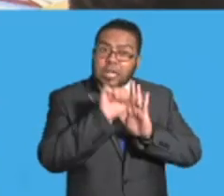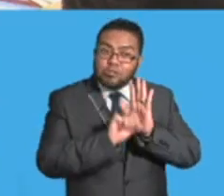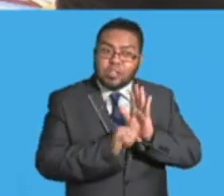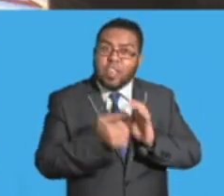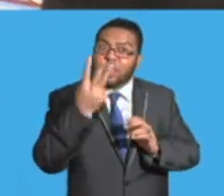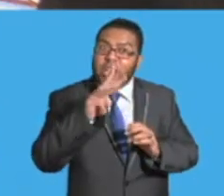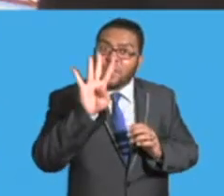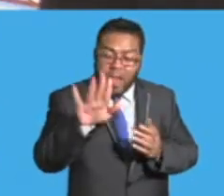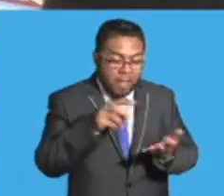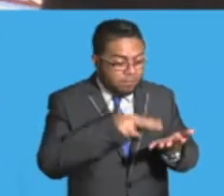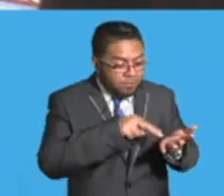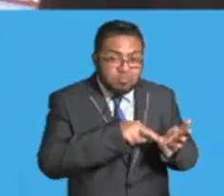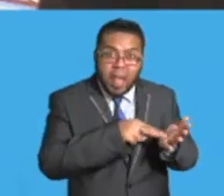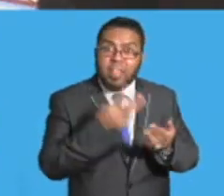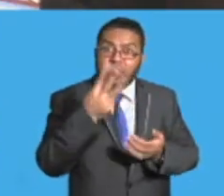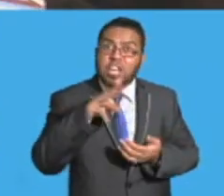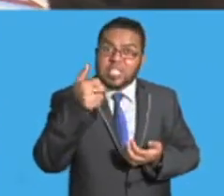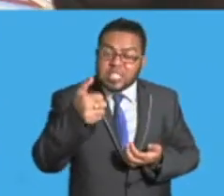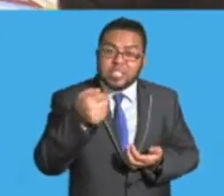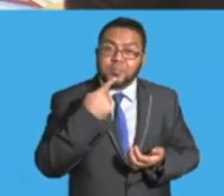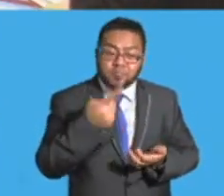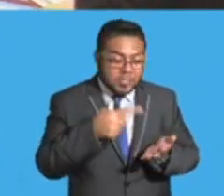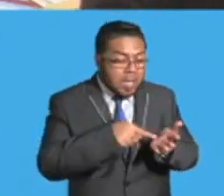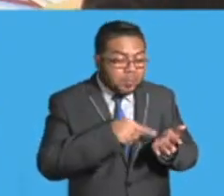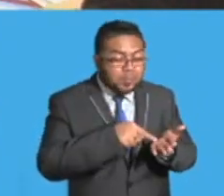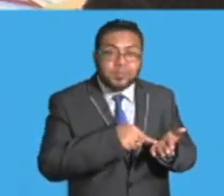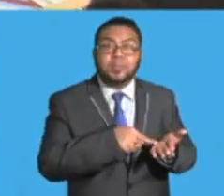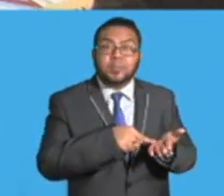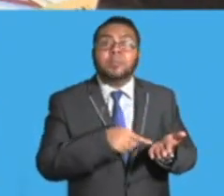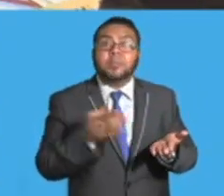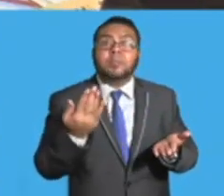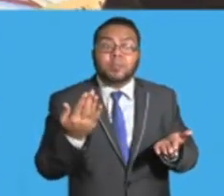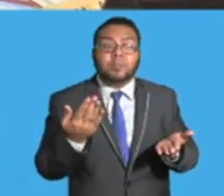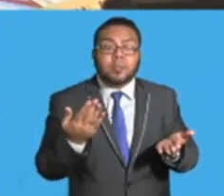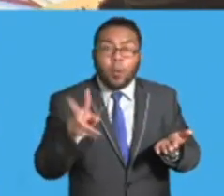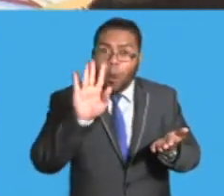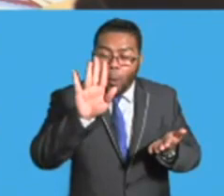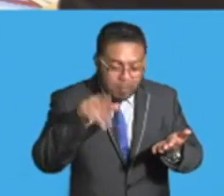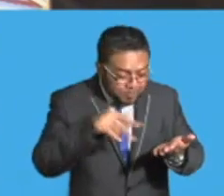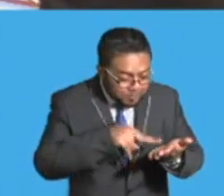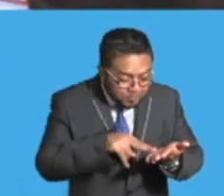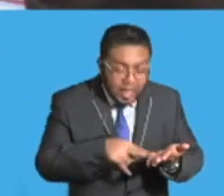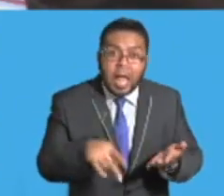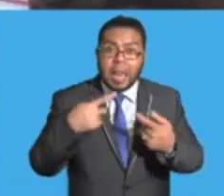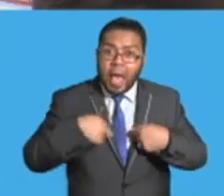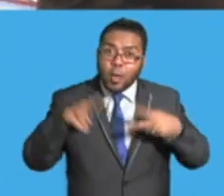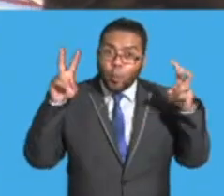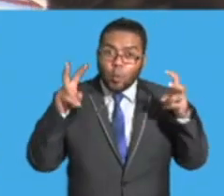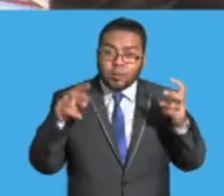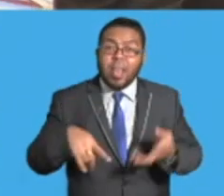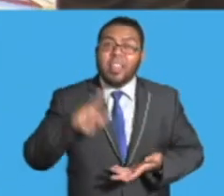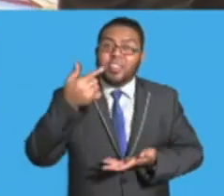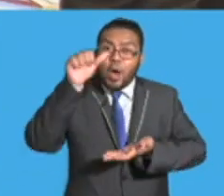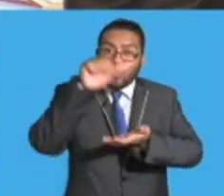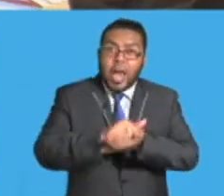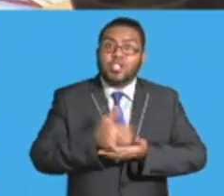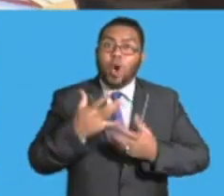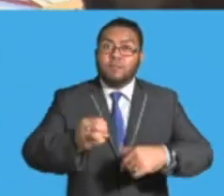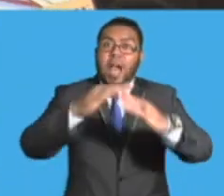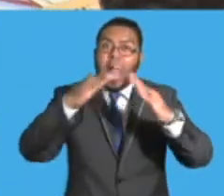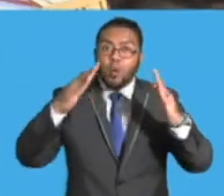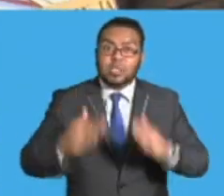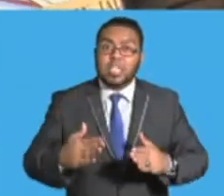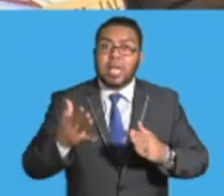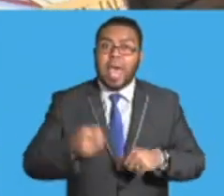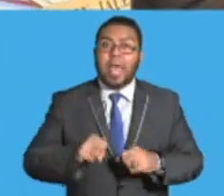Section 35 and 36. It says, Madam Speaker, and I quote, the right of housing and